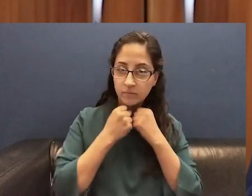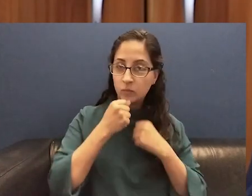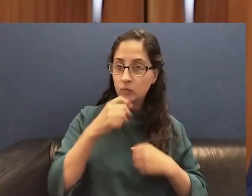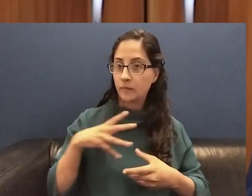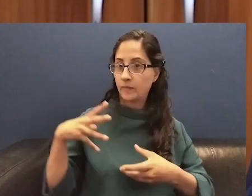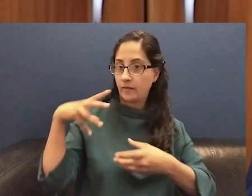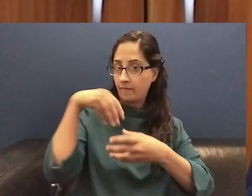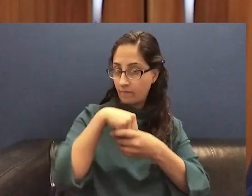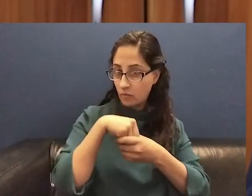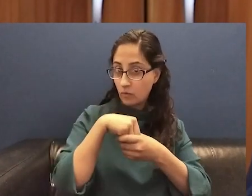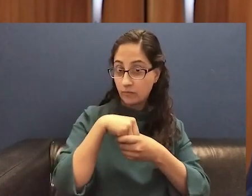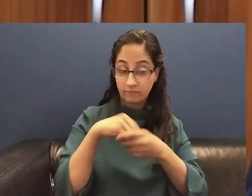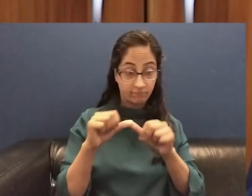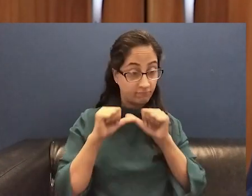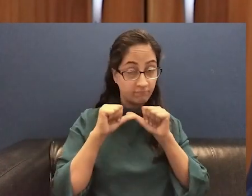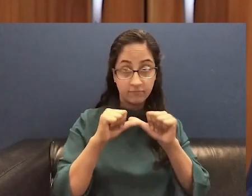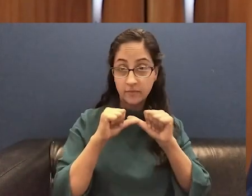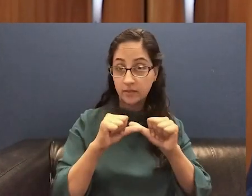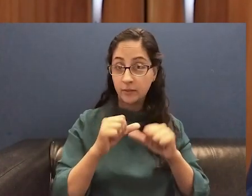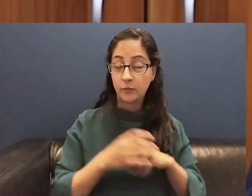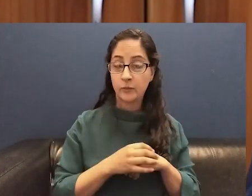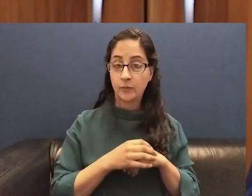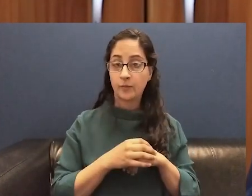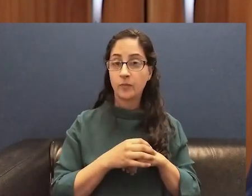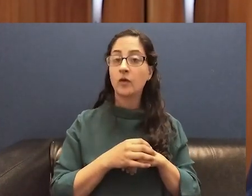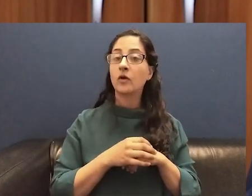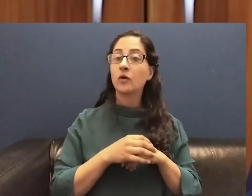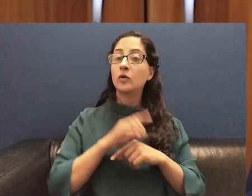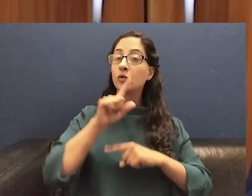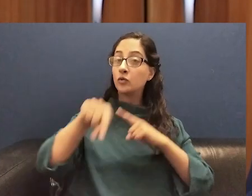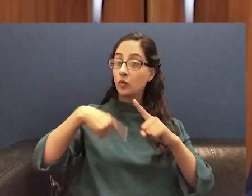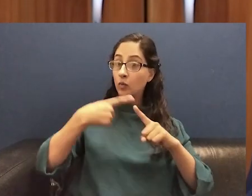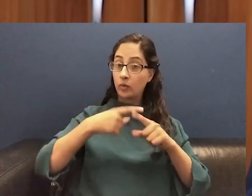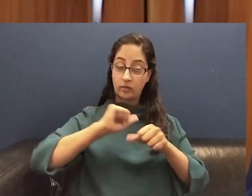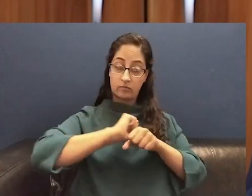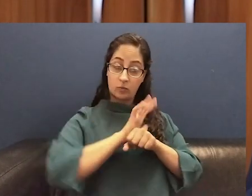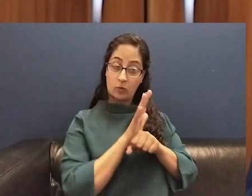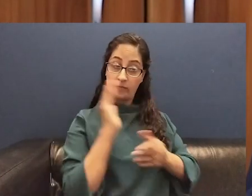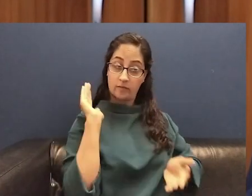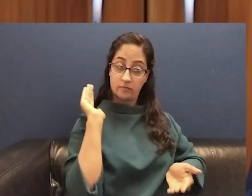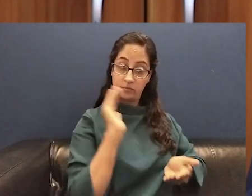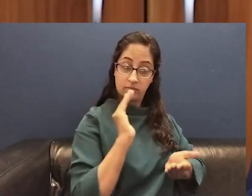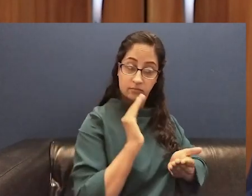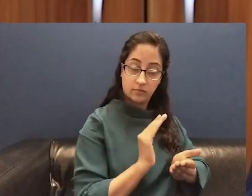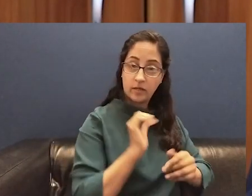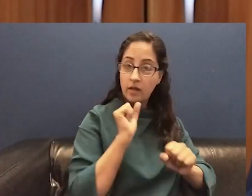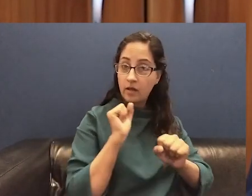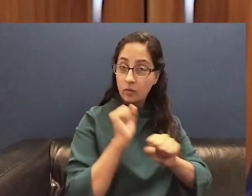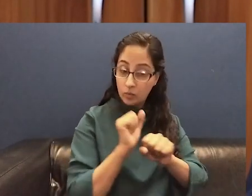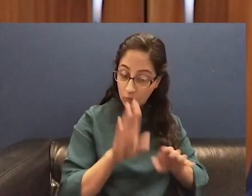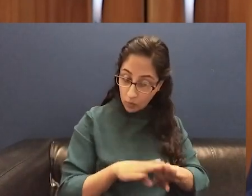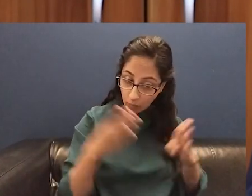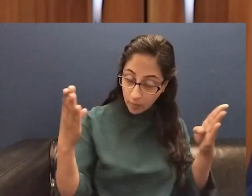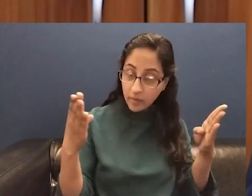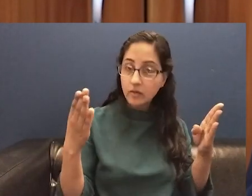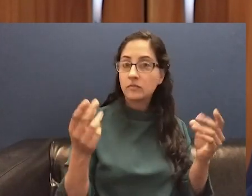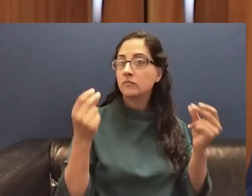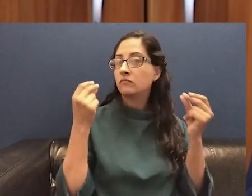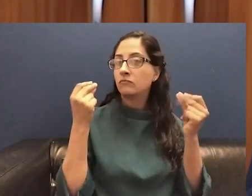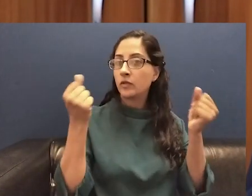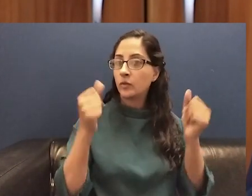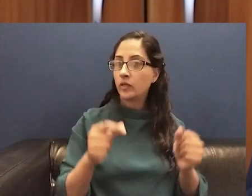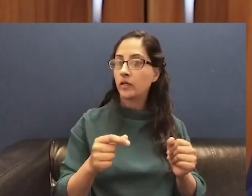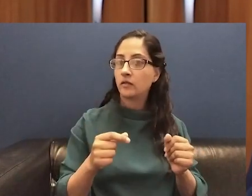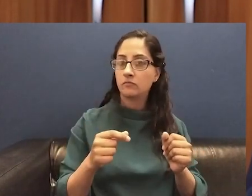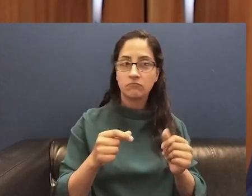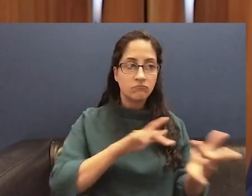Started from Kabul, gradually expanded to the provincial offices. We wanted to